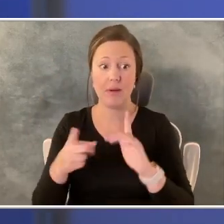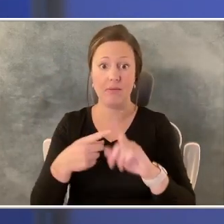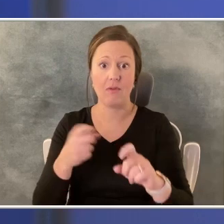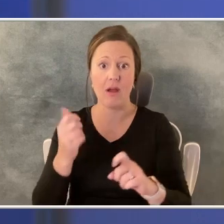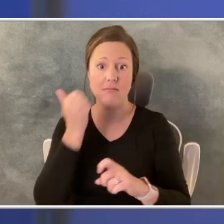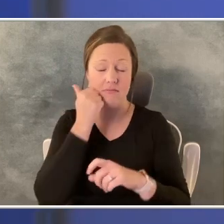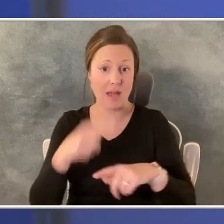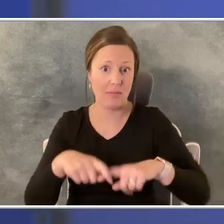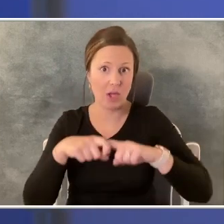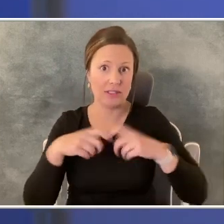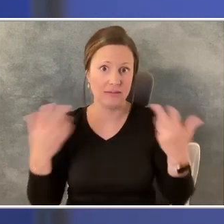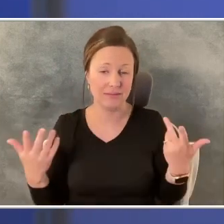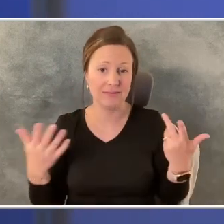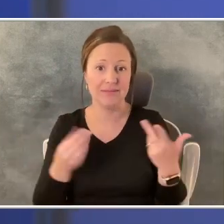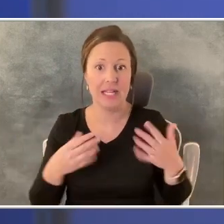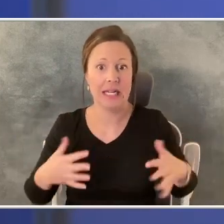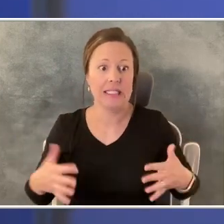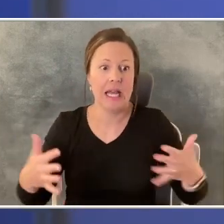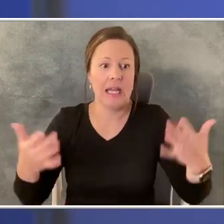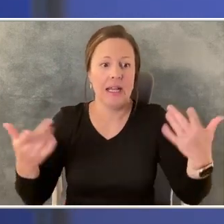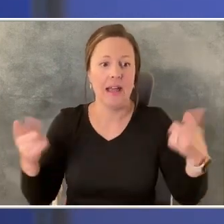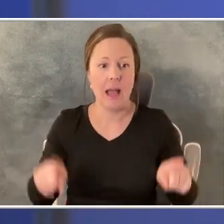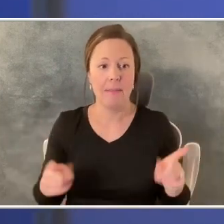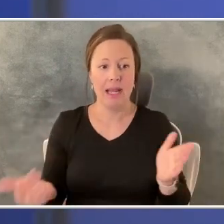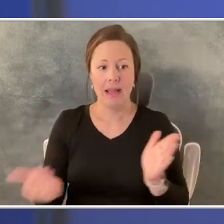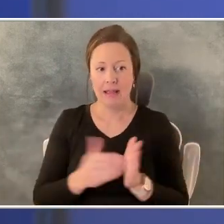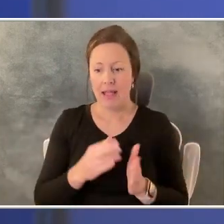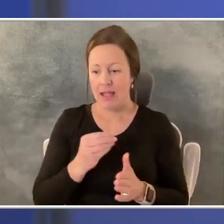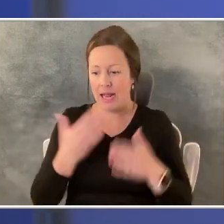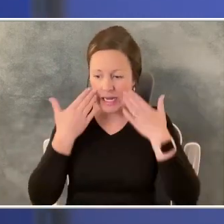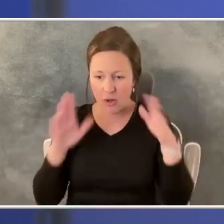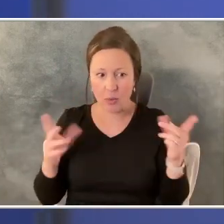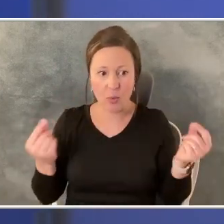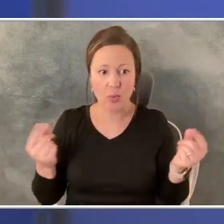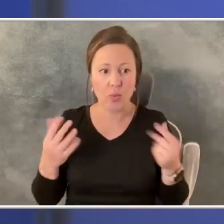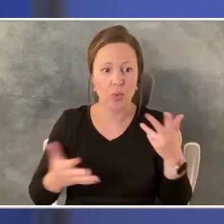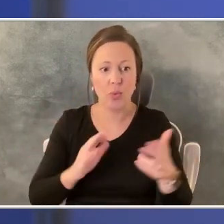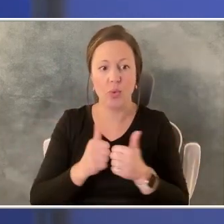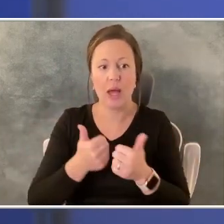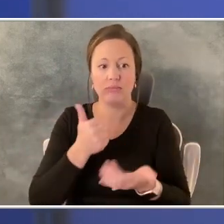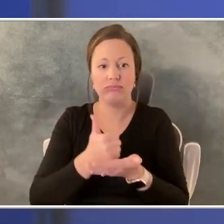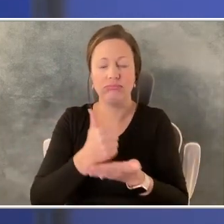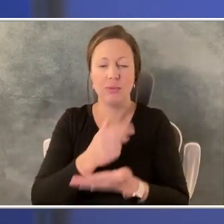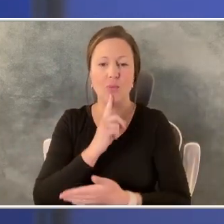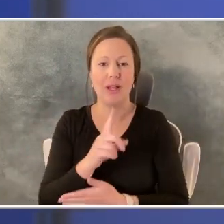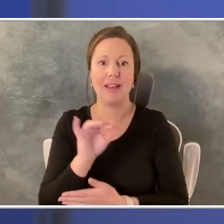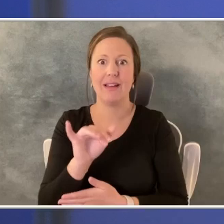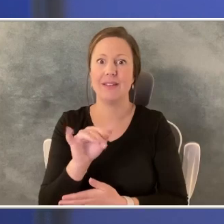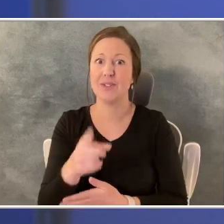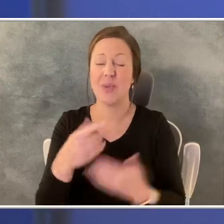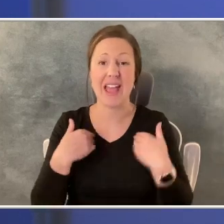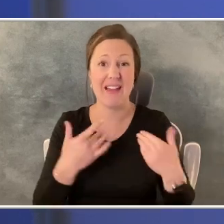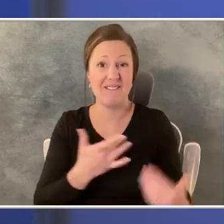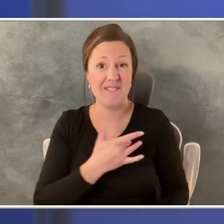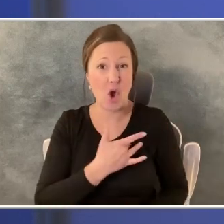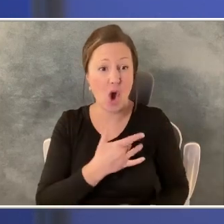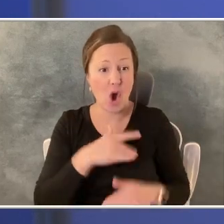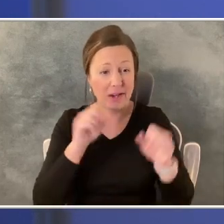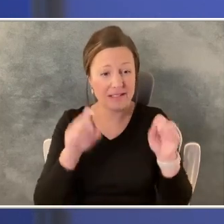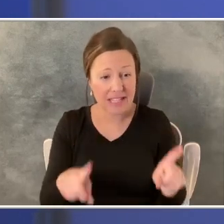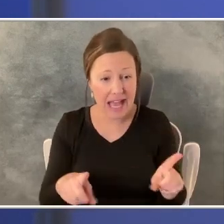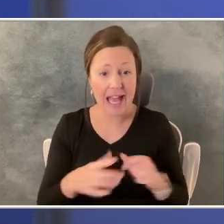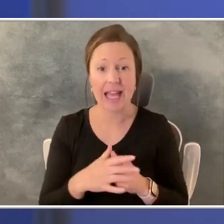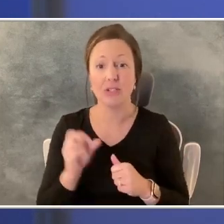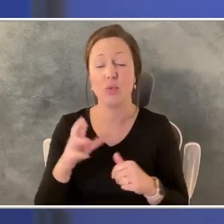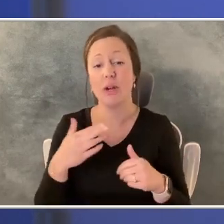that happening again and not knowing what to do about it. And so they get these extensive cardiac workups or go home with Holter monitors, which is appropriate